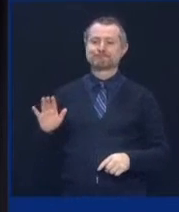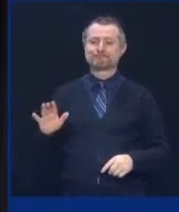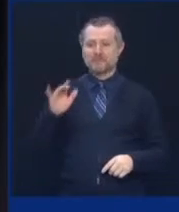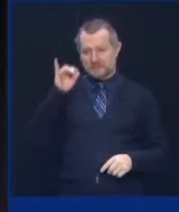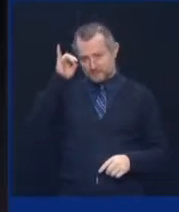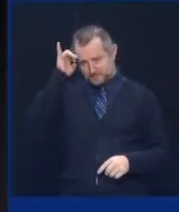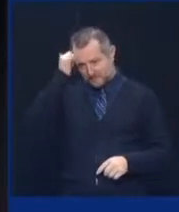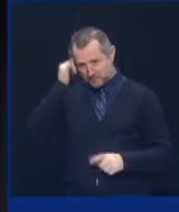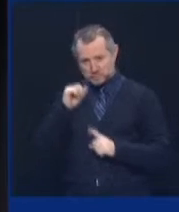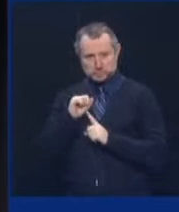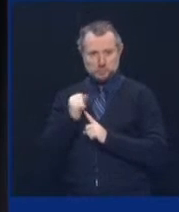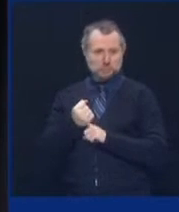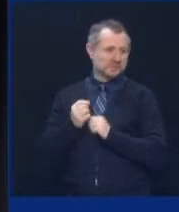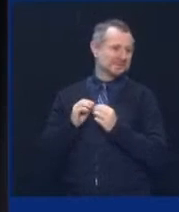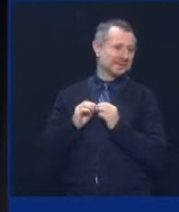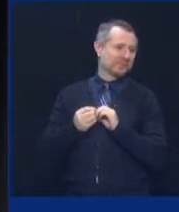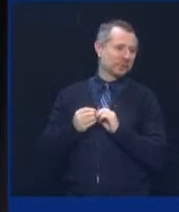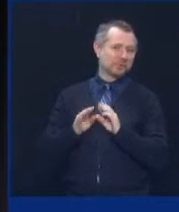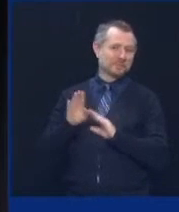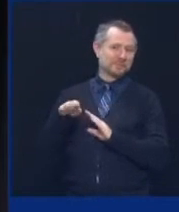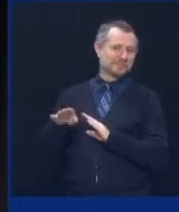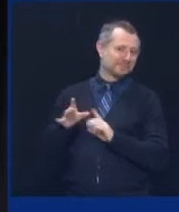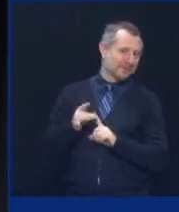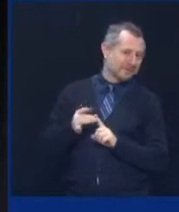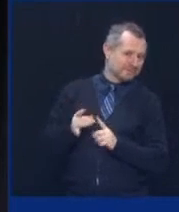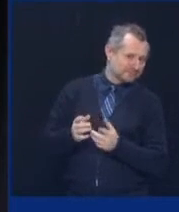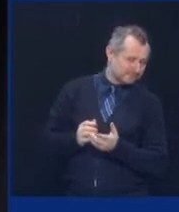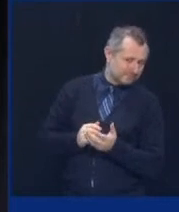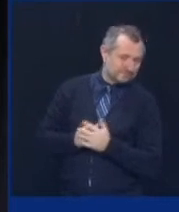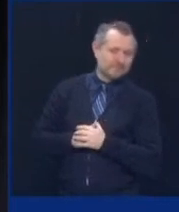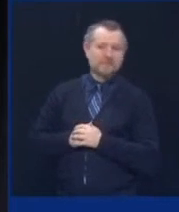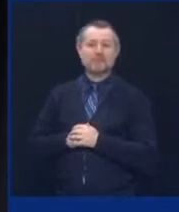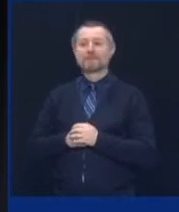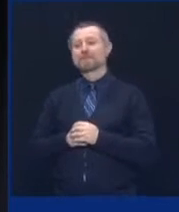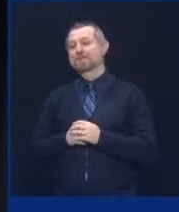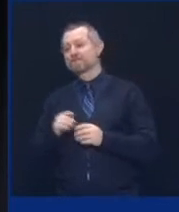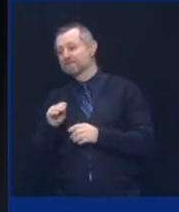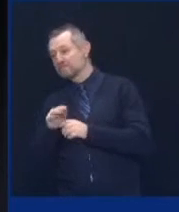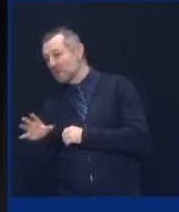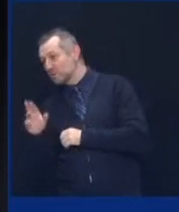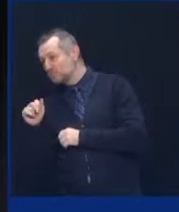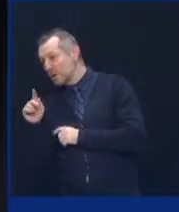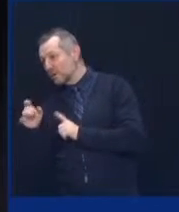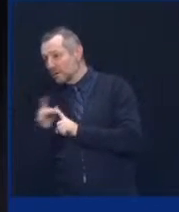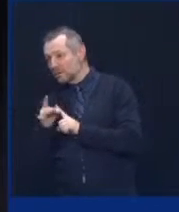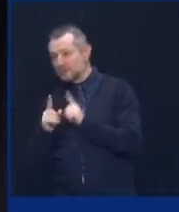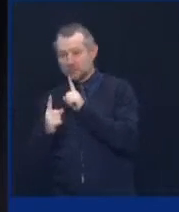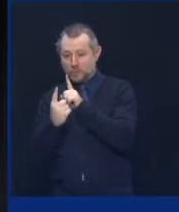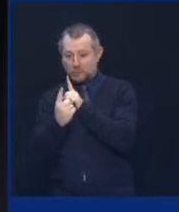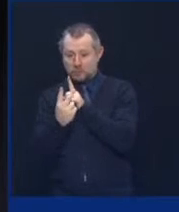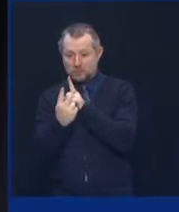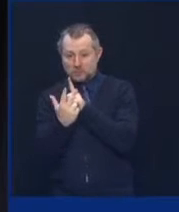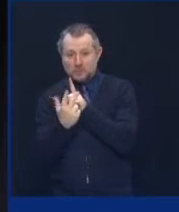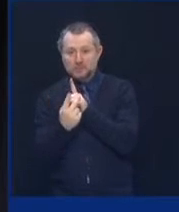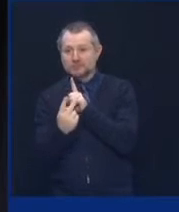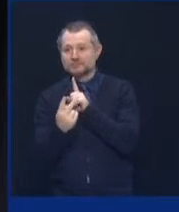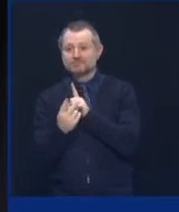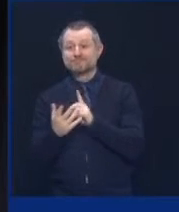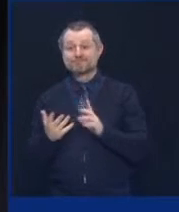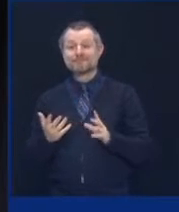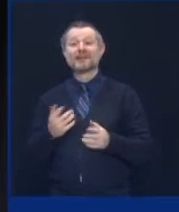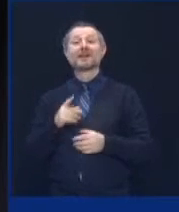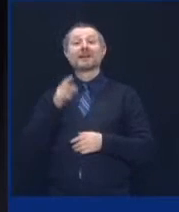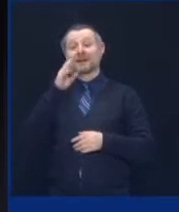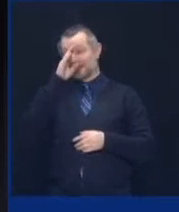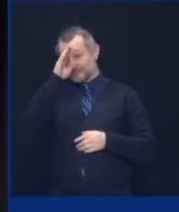right? It depends on where you are in that infection rate and where you are on that hospital capacity.